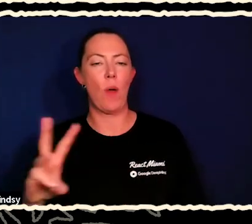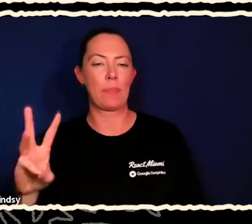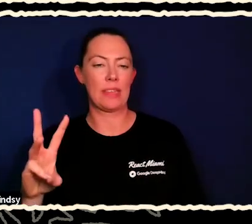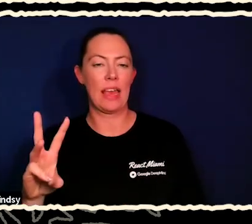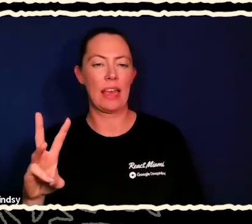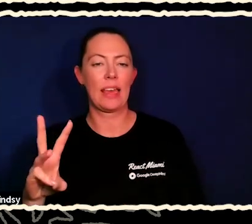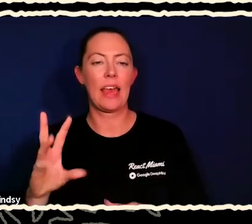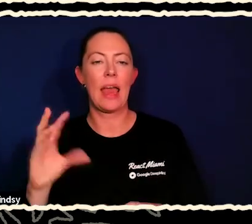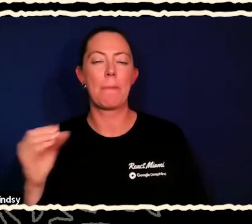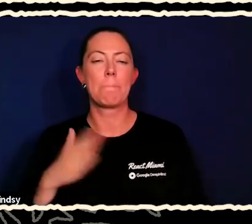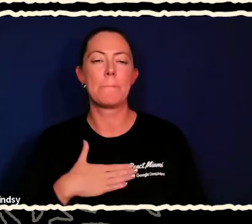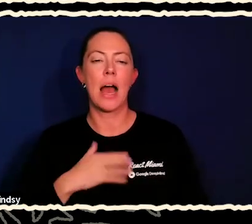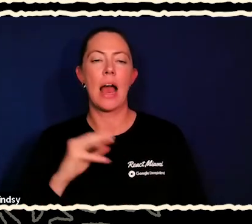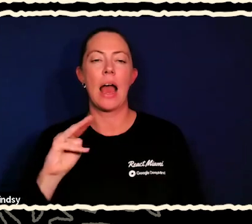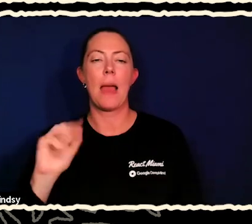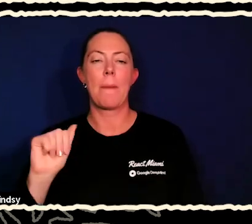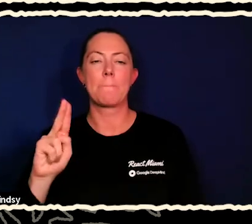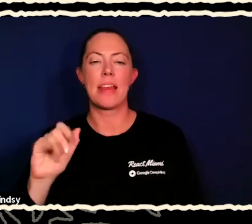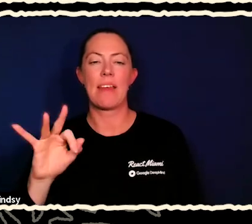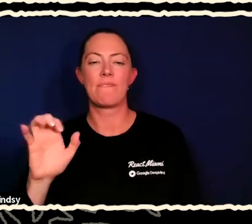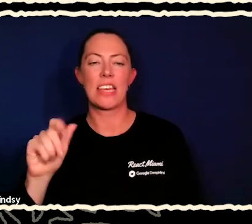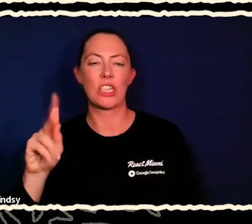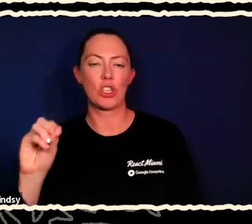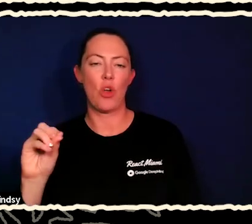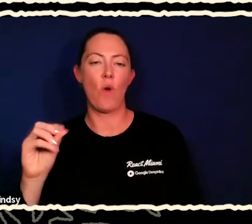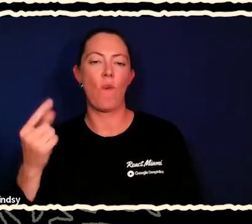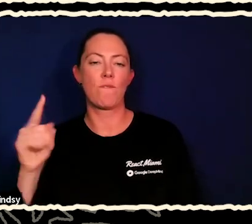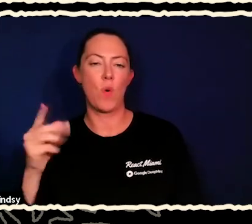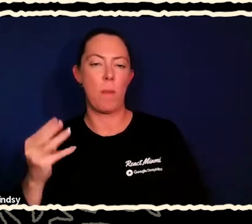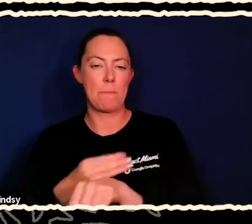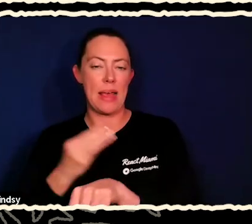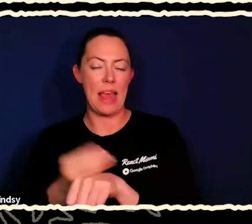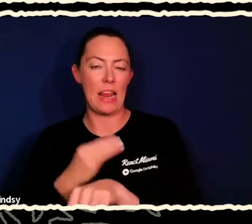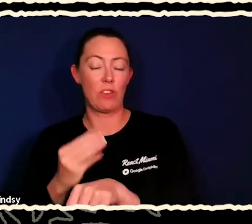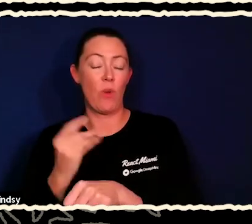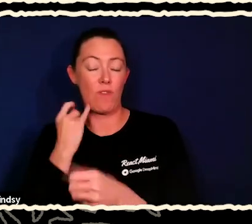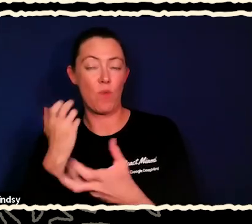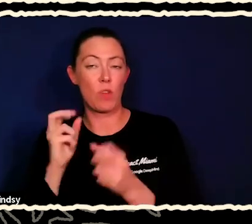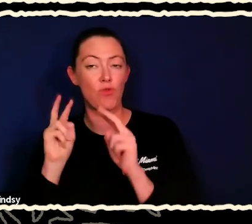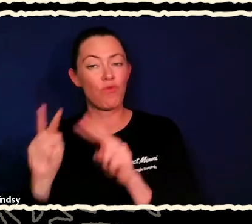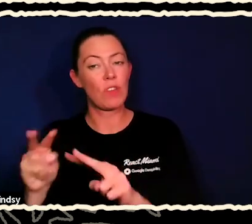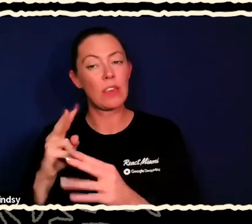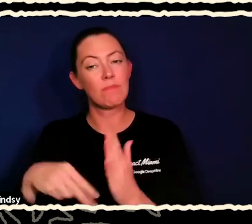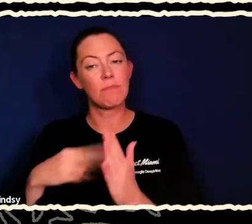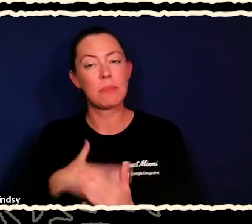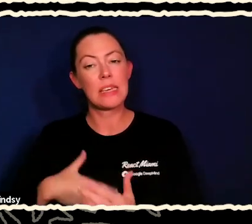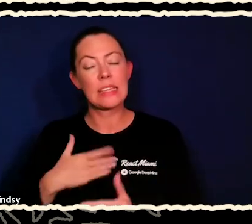hub. I would love if you give it a read and give me your thoughts. Tag me on socials.